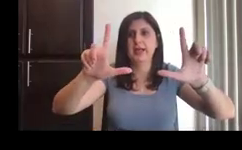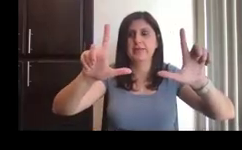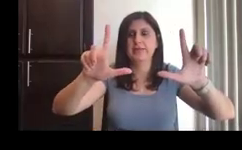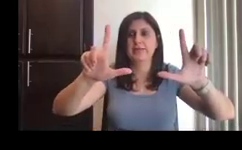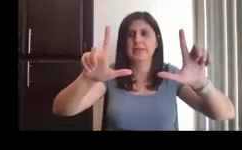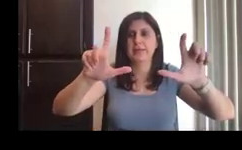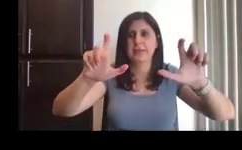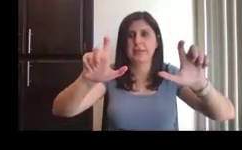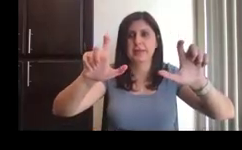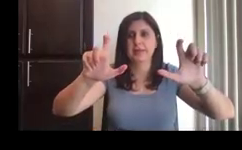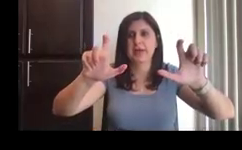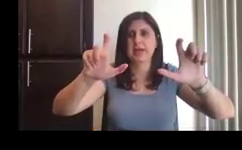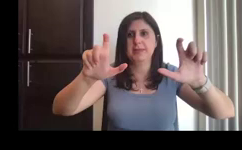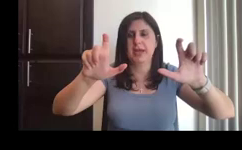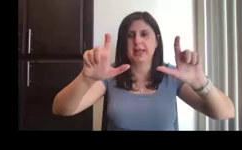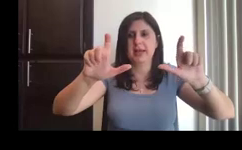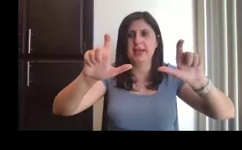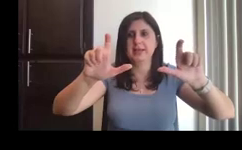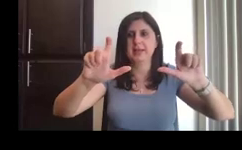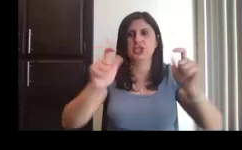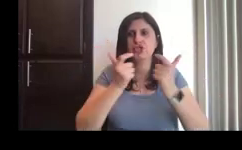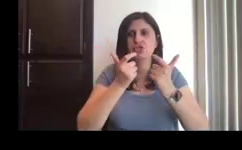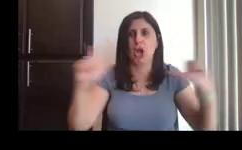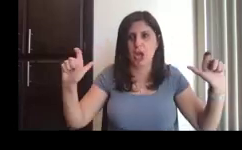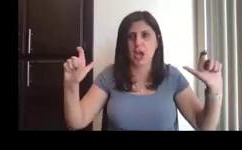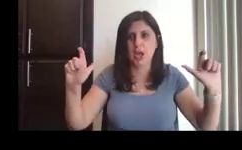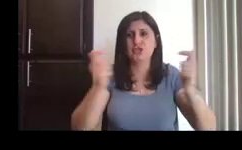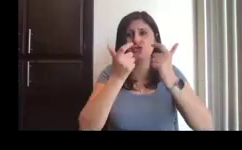double L, bend them, kind of like an X.